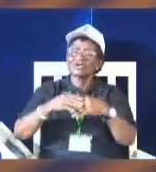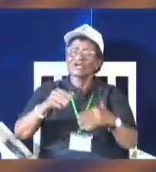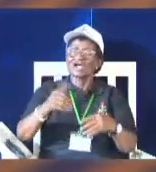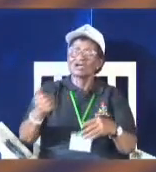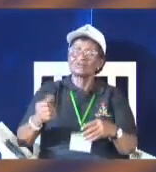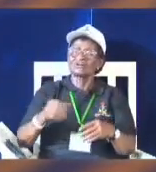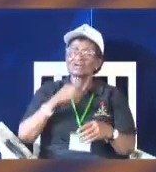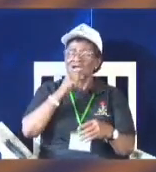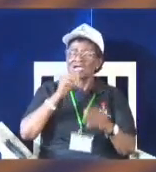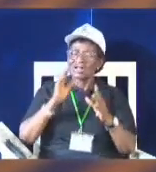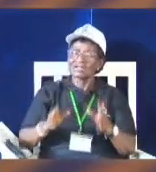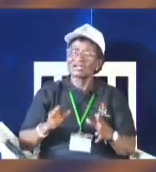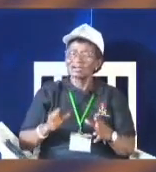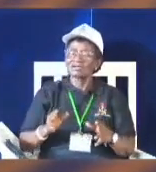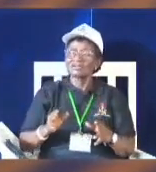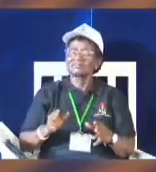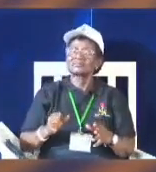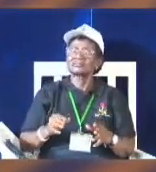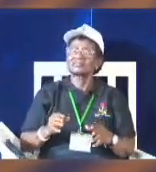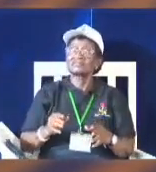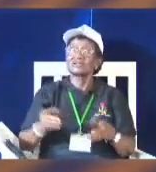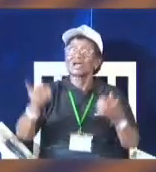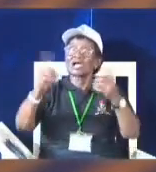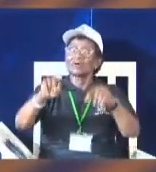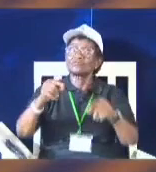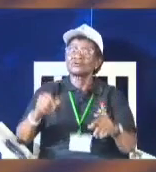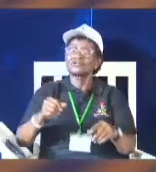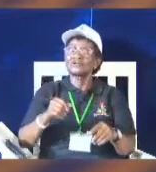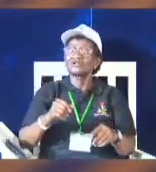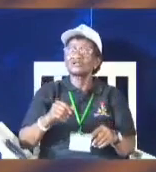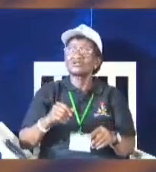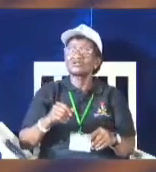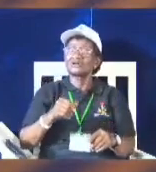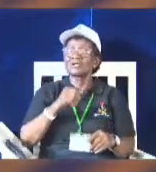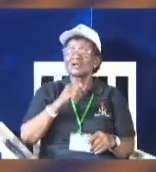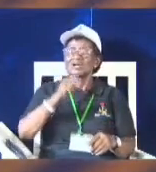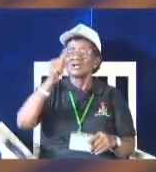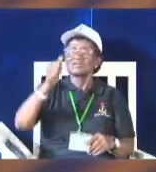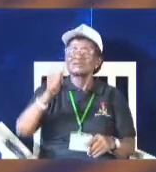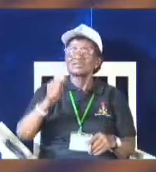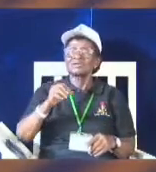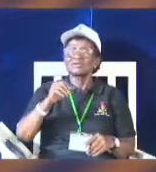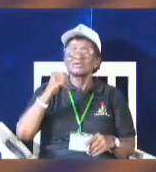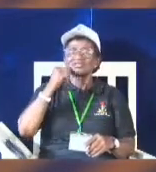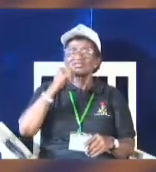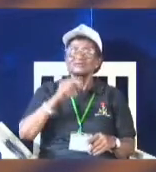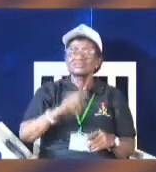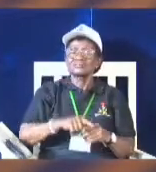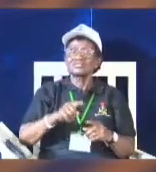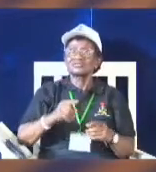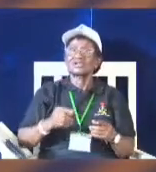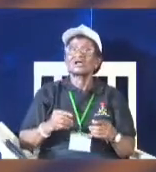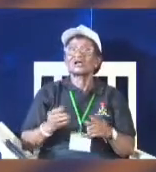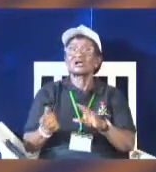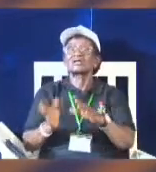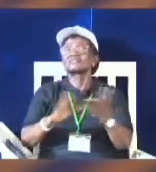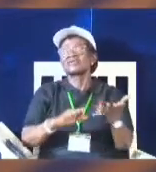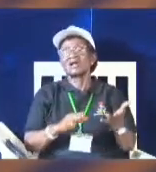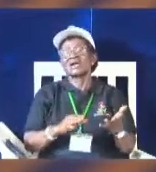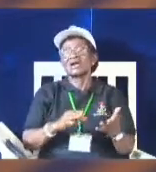the eldest sister in the family died. And on,